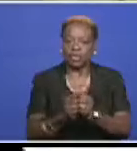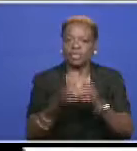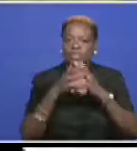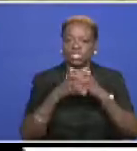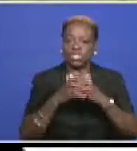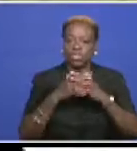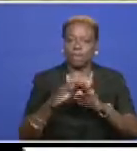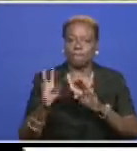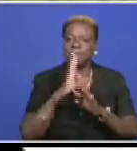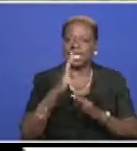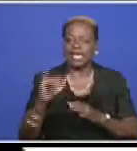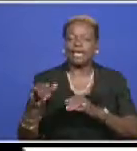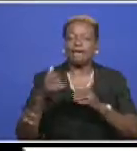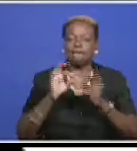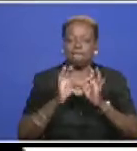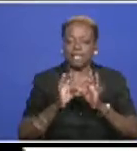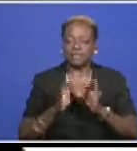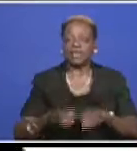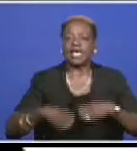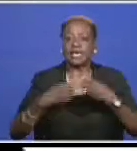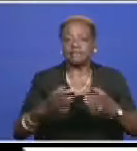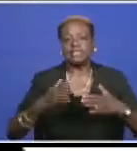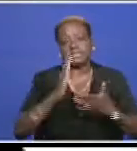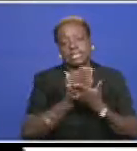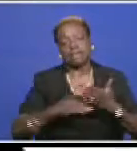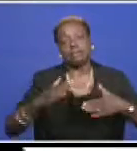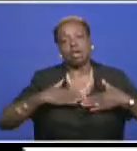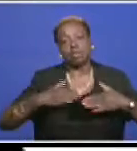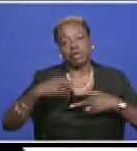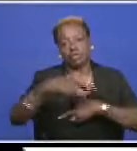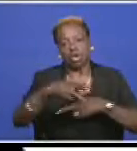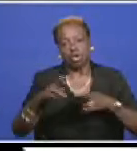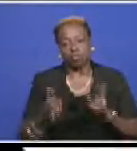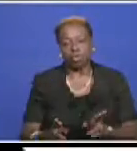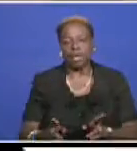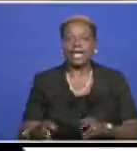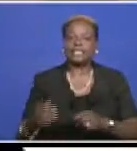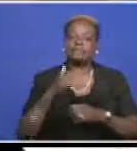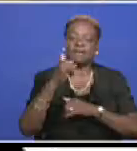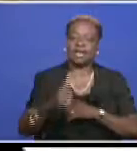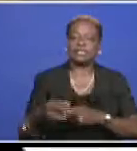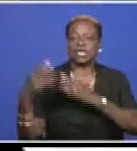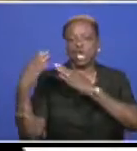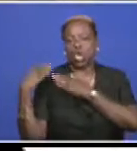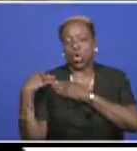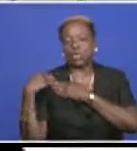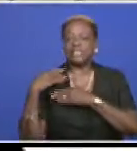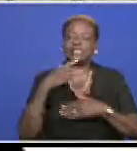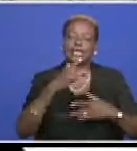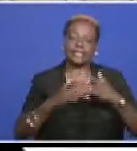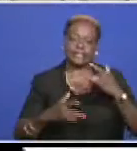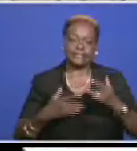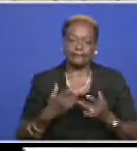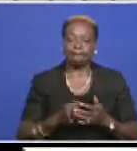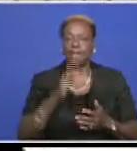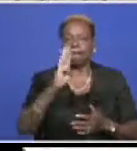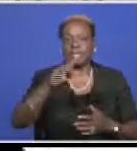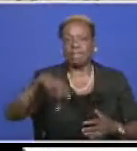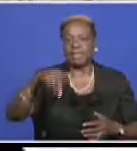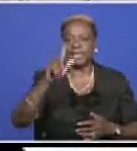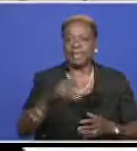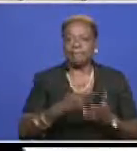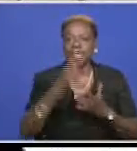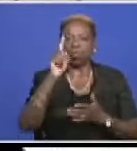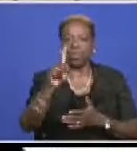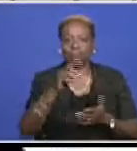back into service, will give us some breathing room as far as the load is concerned. B.P.L will pay just under $2 million for